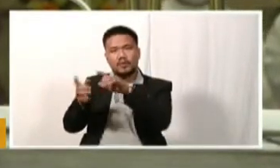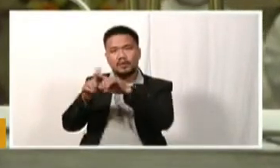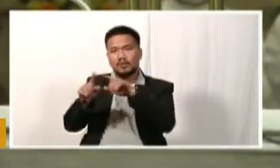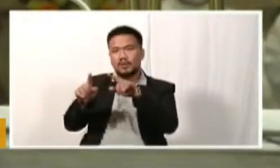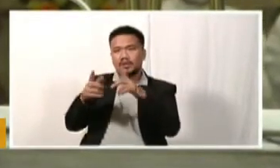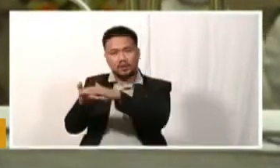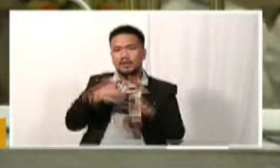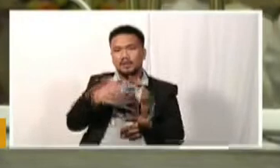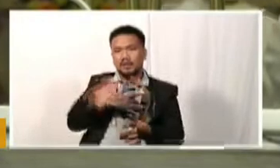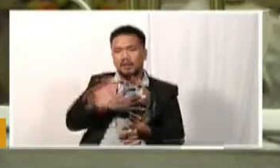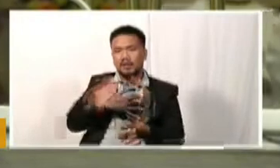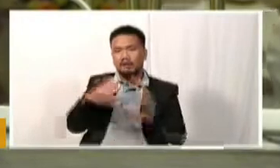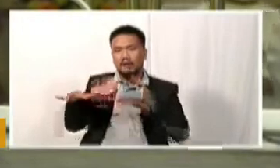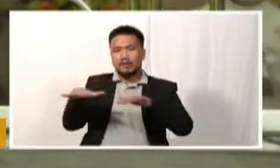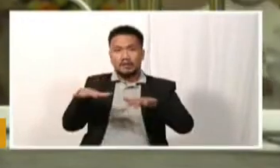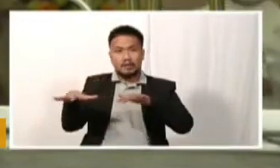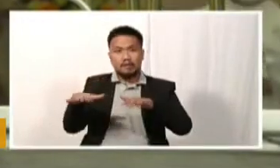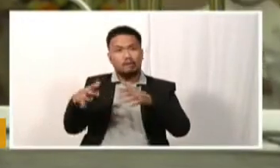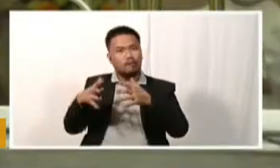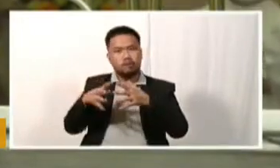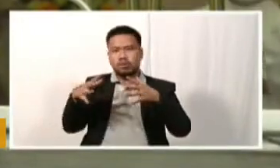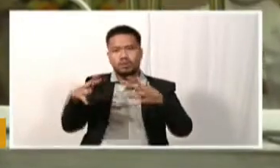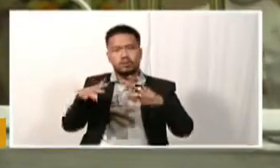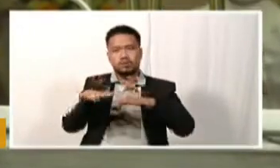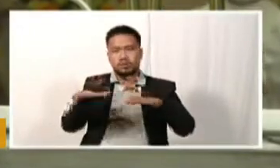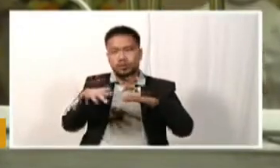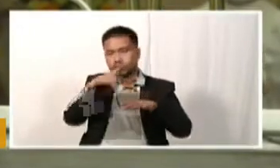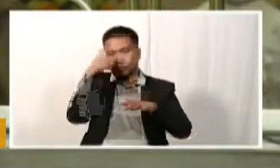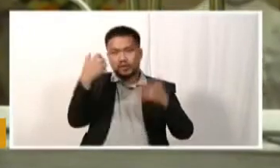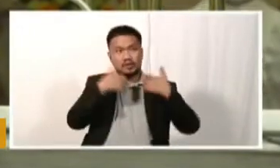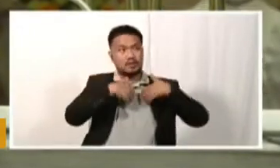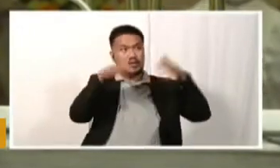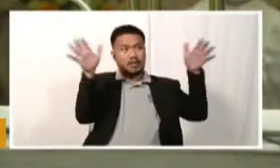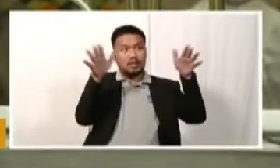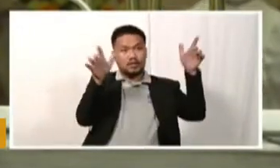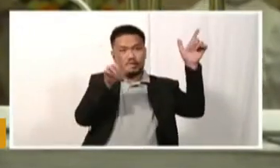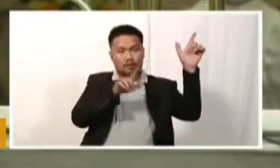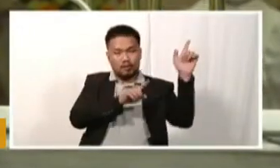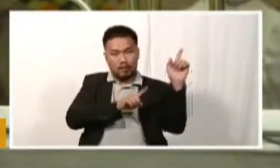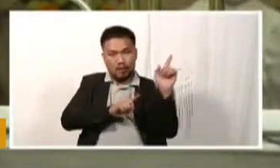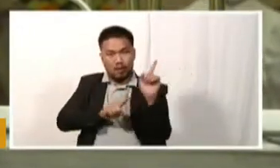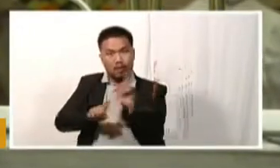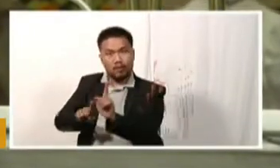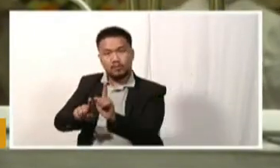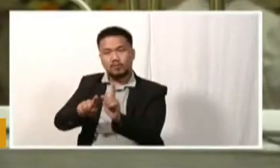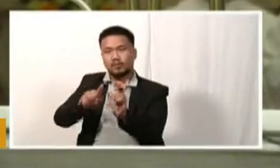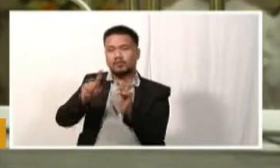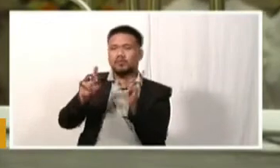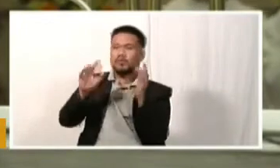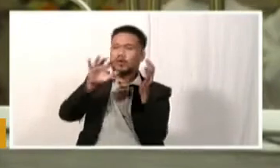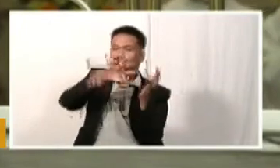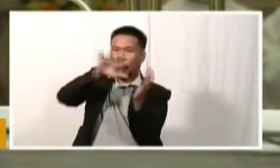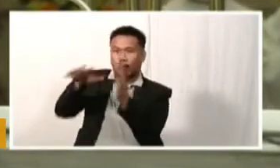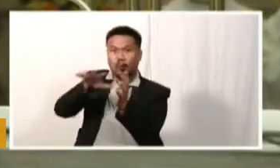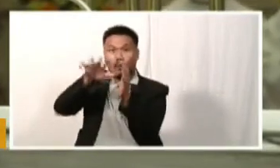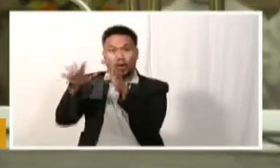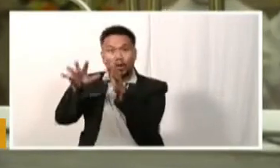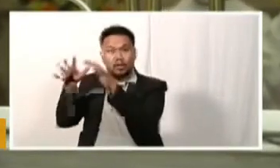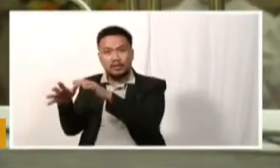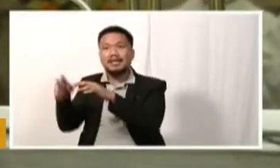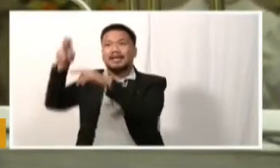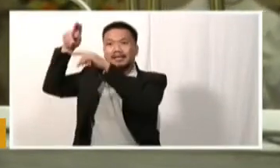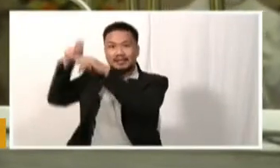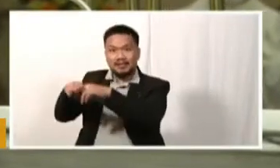the Lord descended from heaven, approached, rolled back the stone, and sat upon